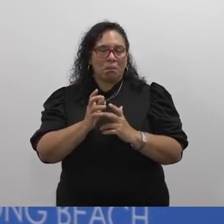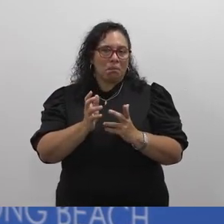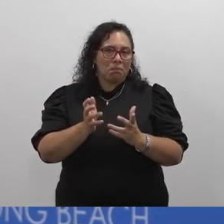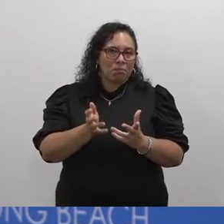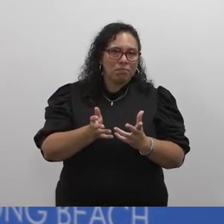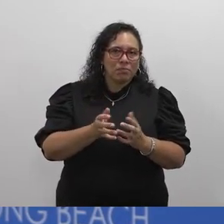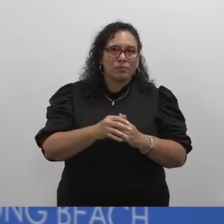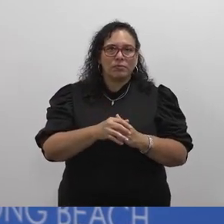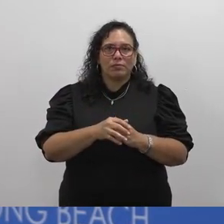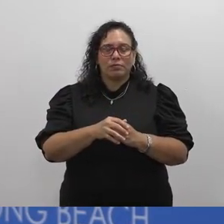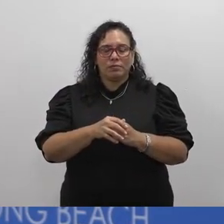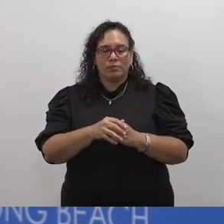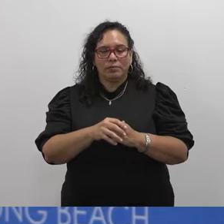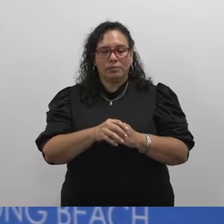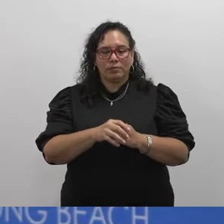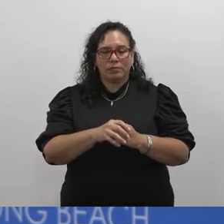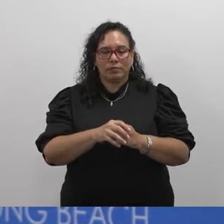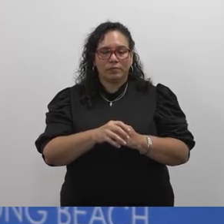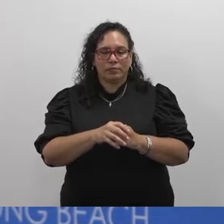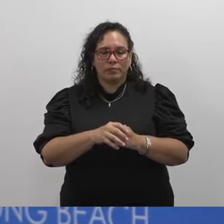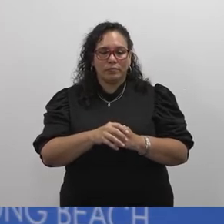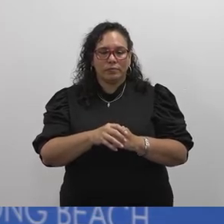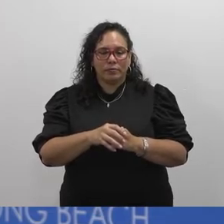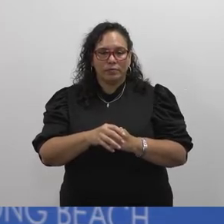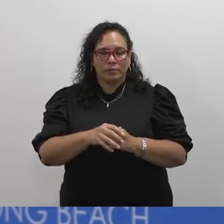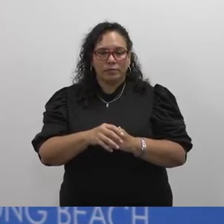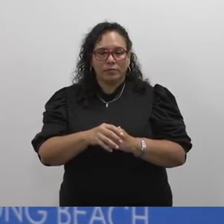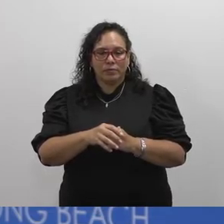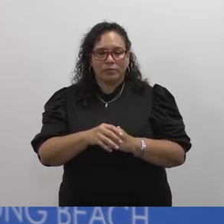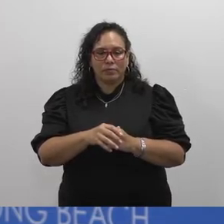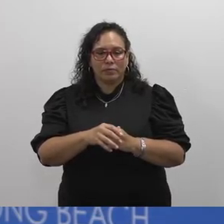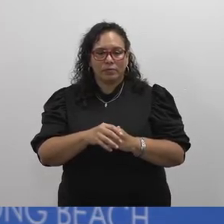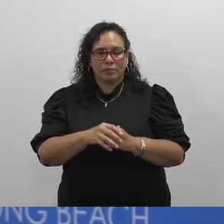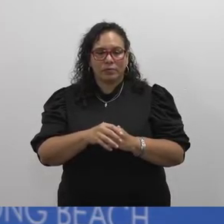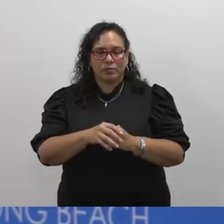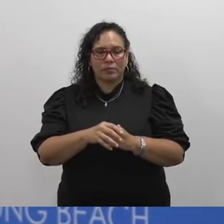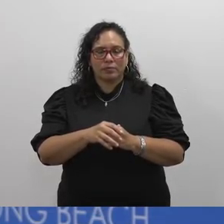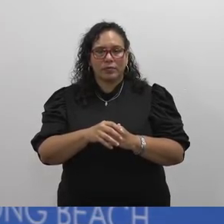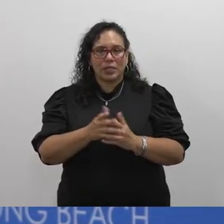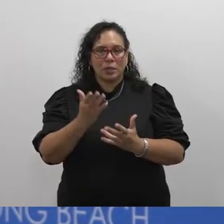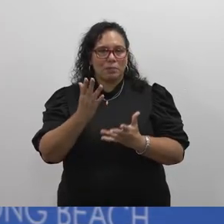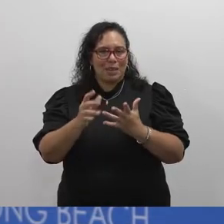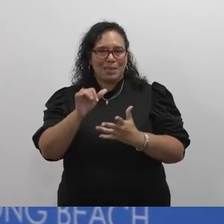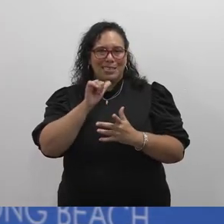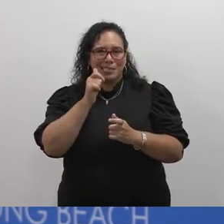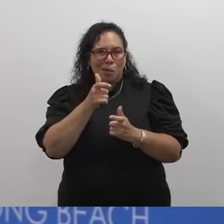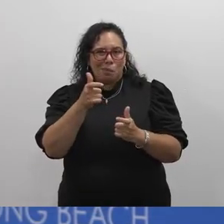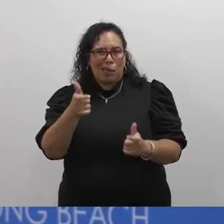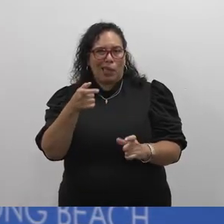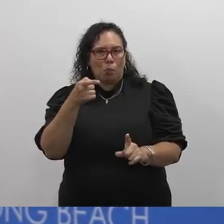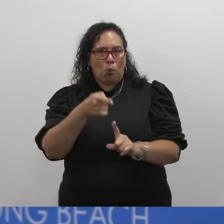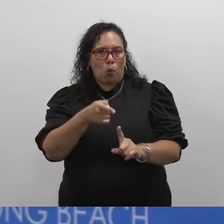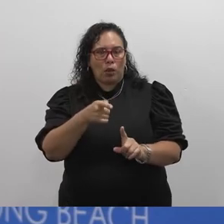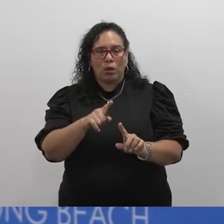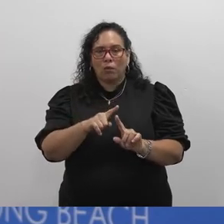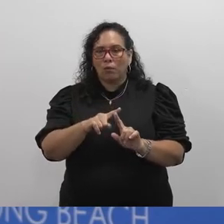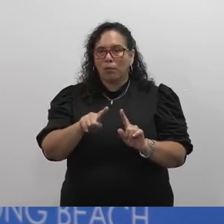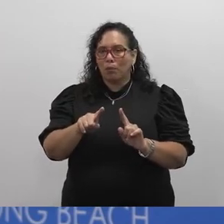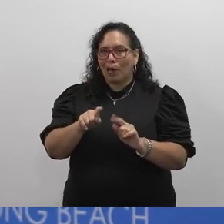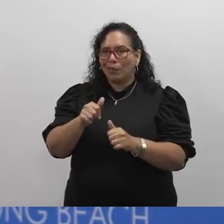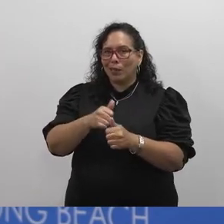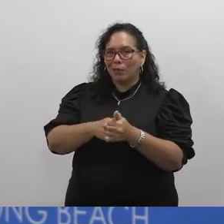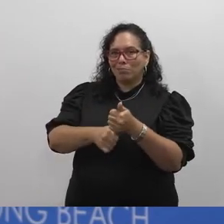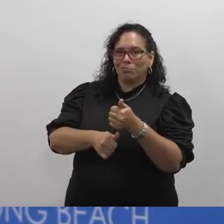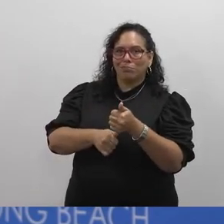necessarily as major capsulizing points as some of these are, have also been